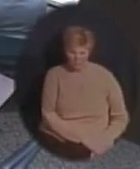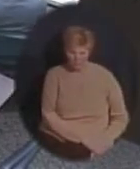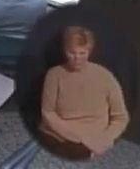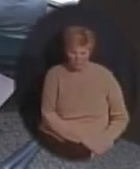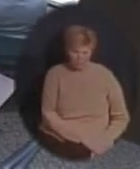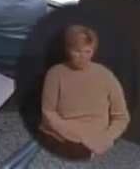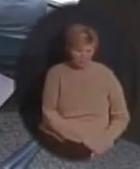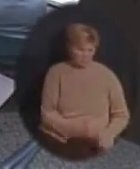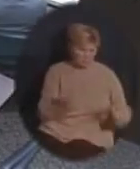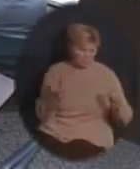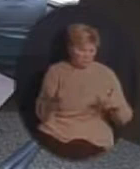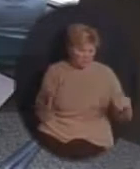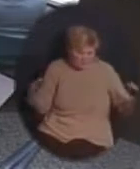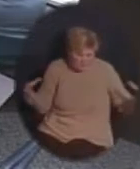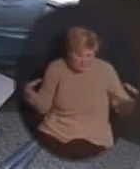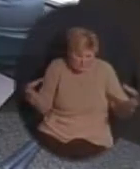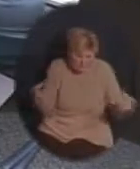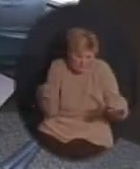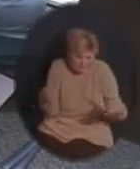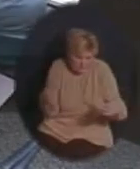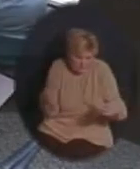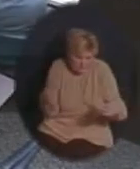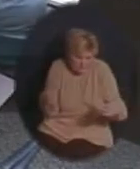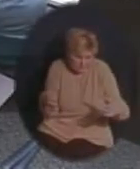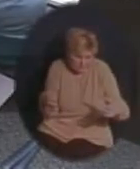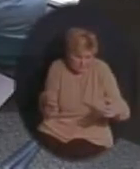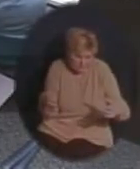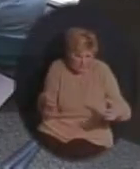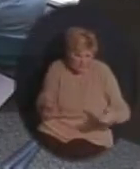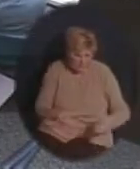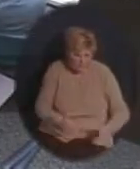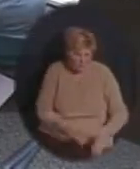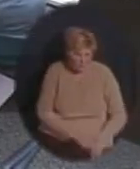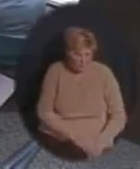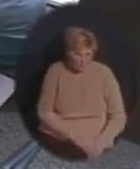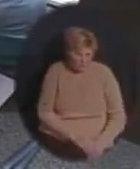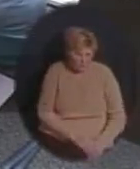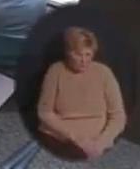Okay, are they going to squeeze together? Squoosh.